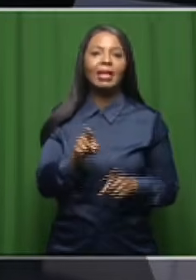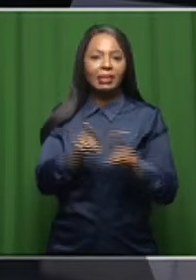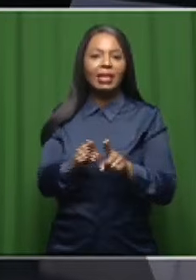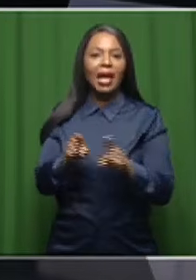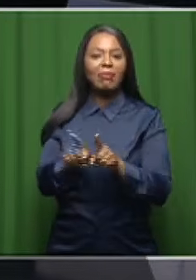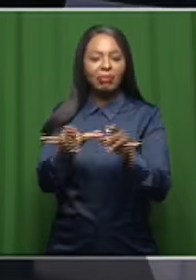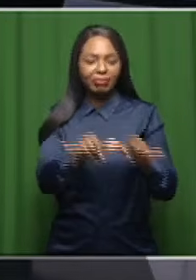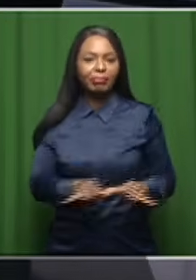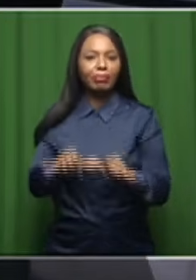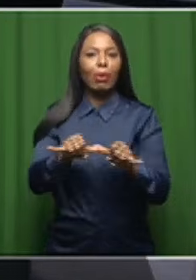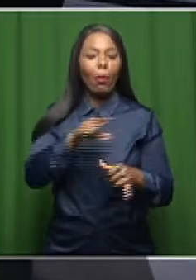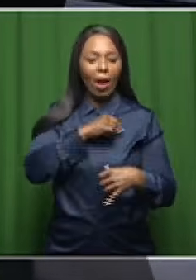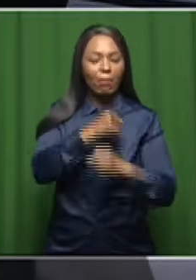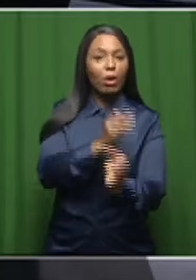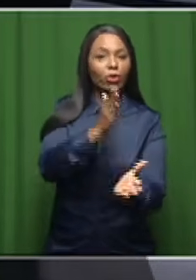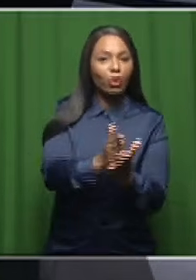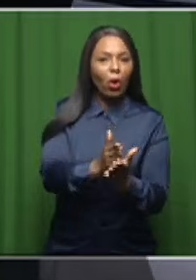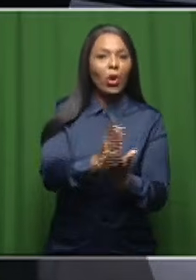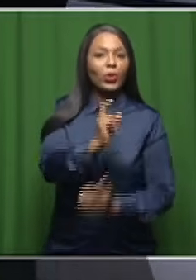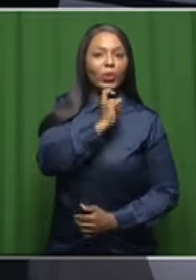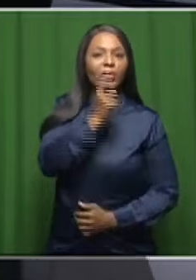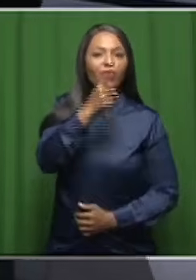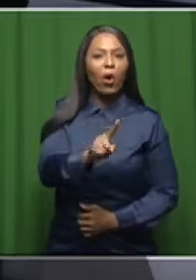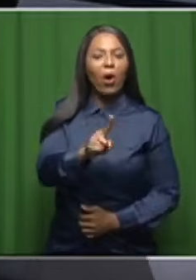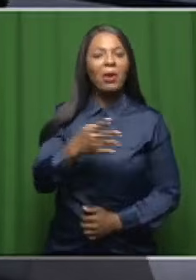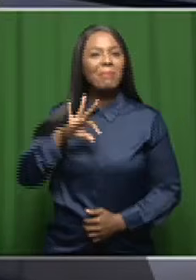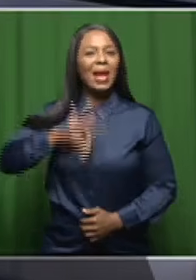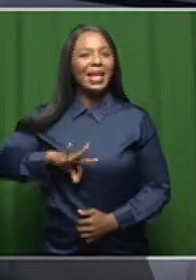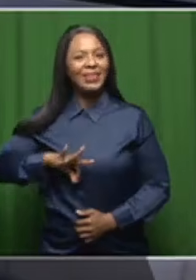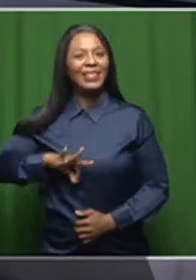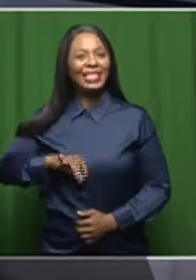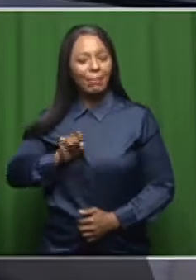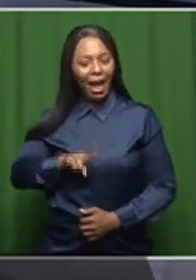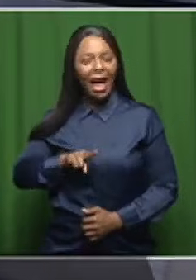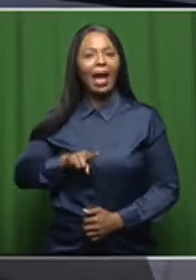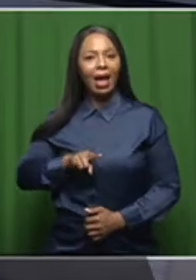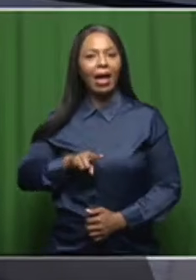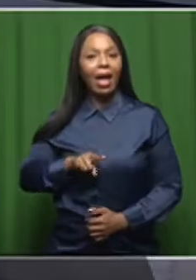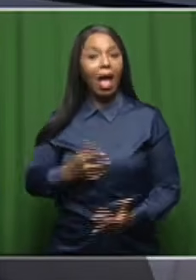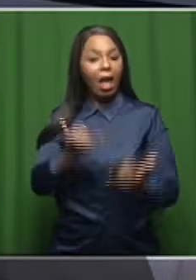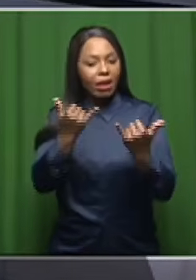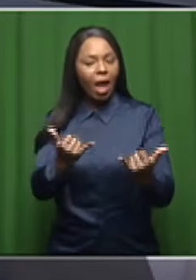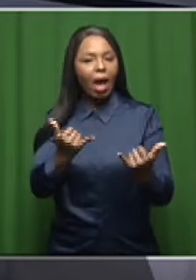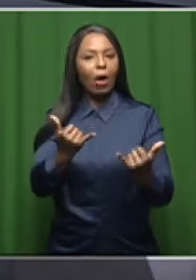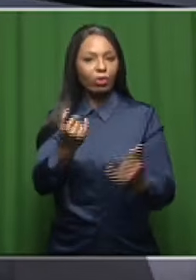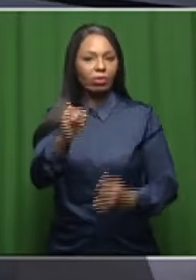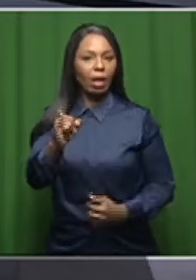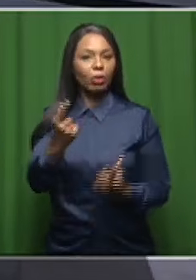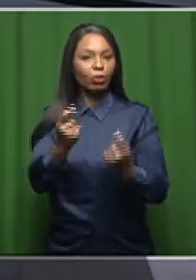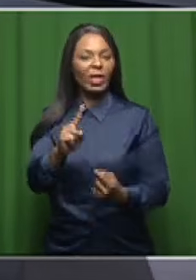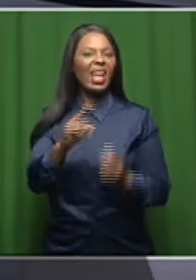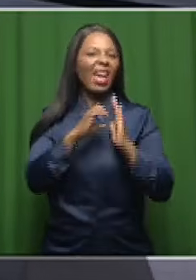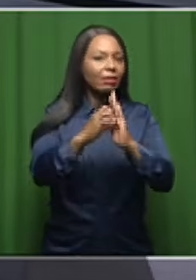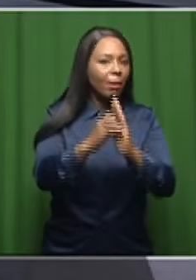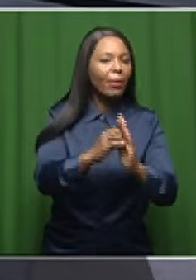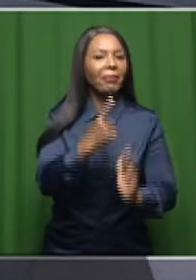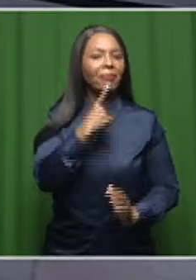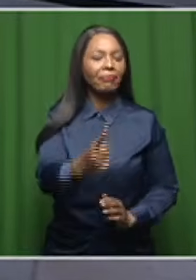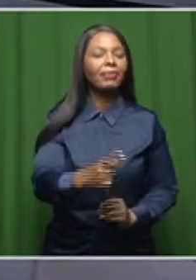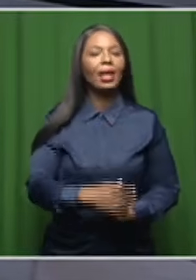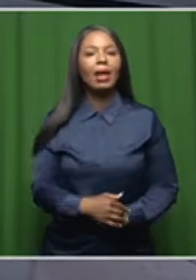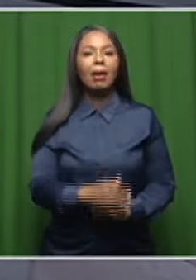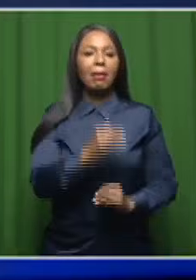that you are utilizing it for the beneficiation, right? So we're still going to, like, for example, when we're now building up on